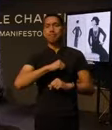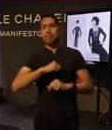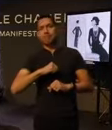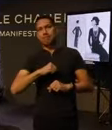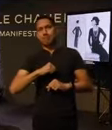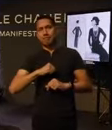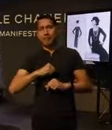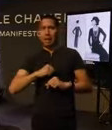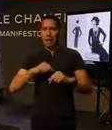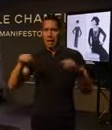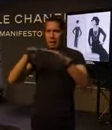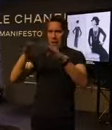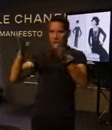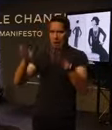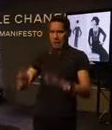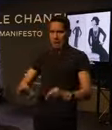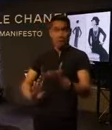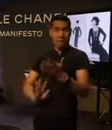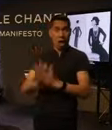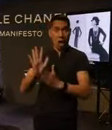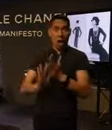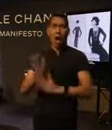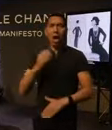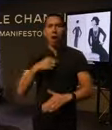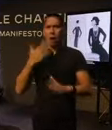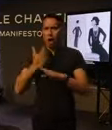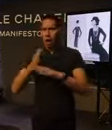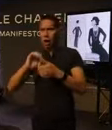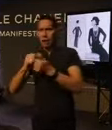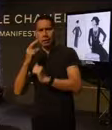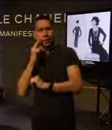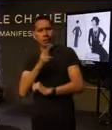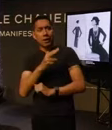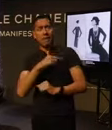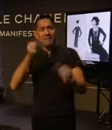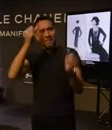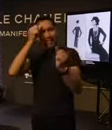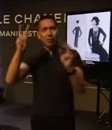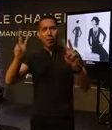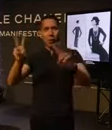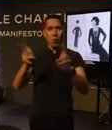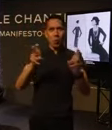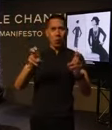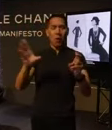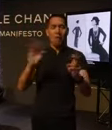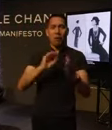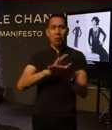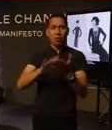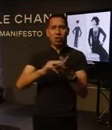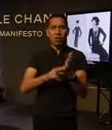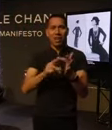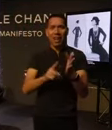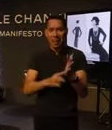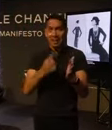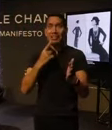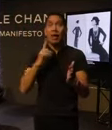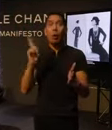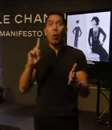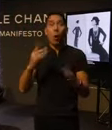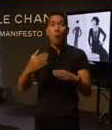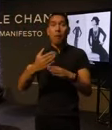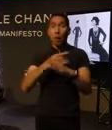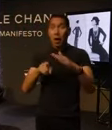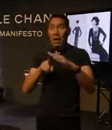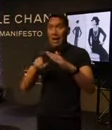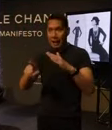fireplace. And my colleague and I looked at it and we said, gosh, there's a famous quote from Chanel, like, before you leave the house, take one thing off. And I